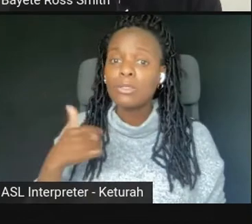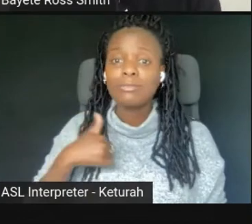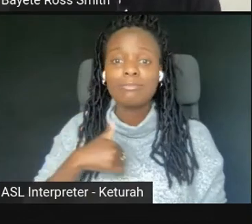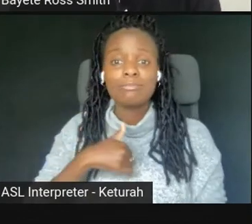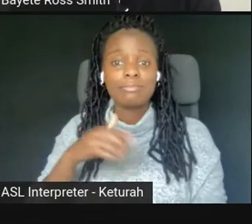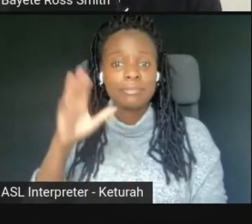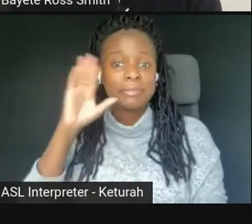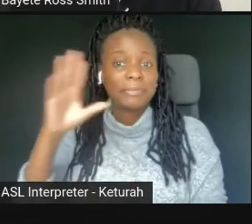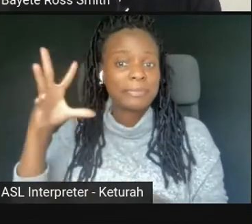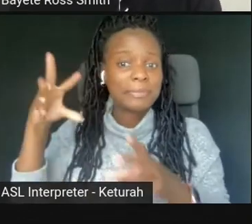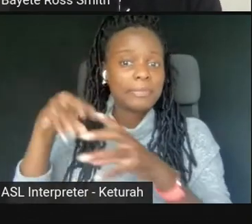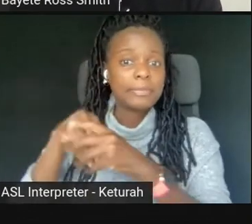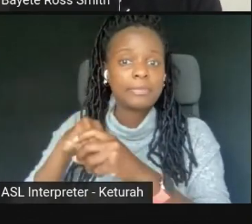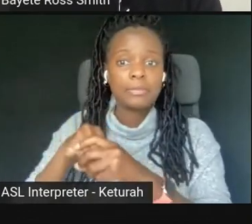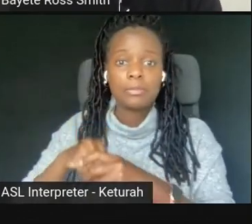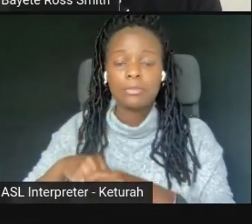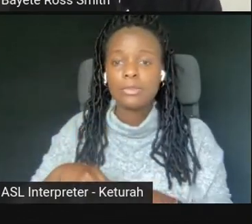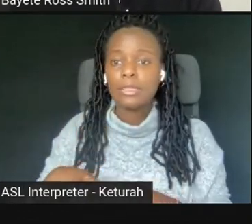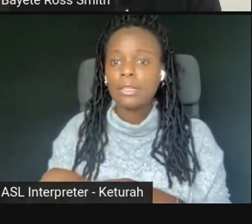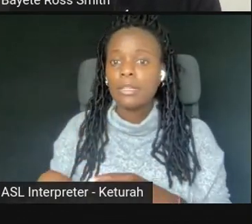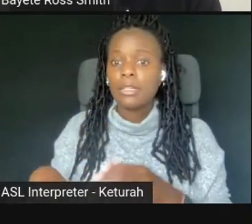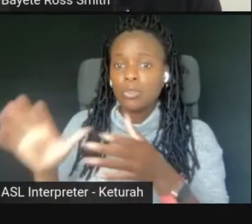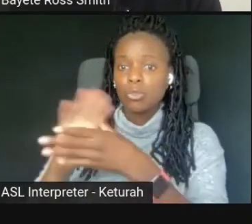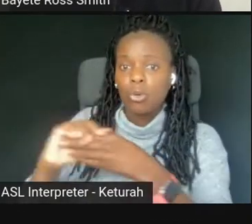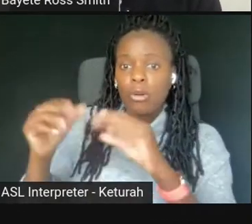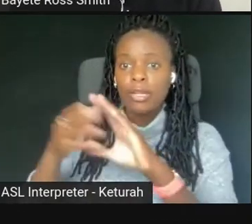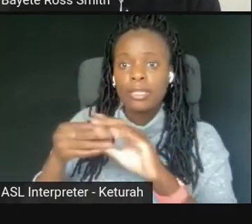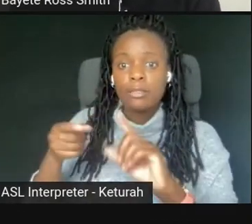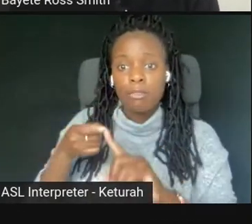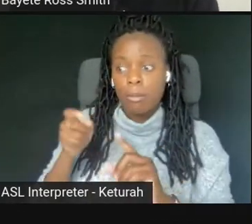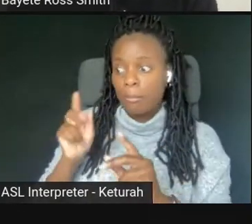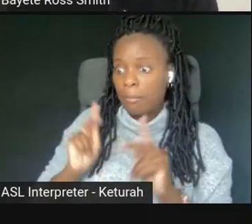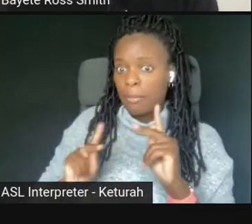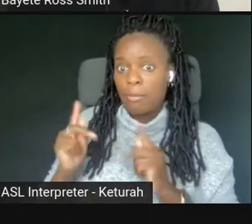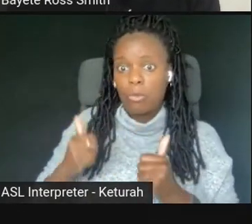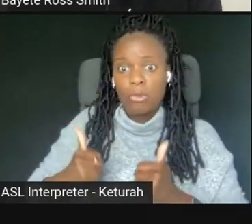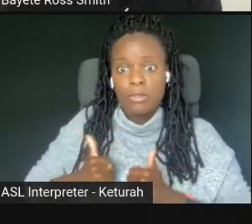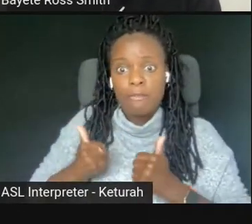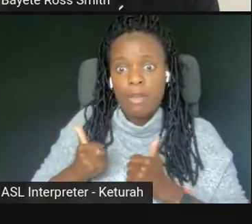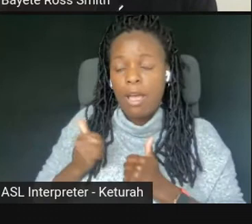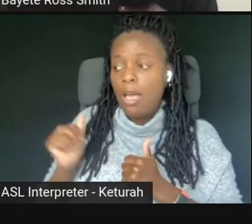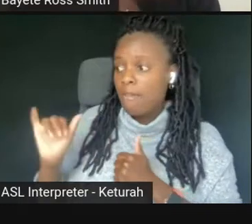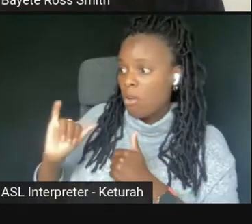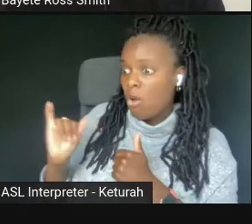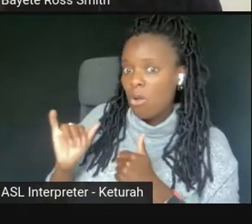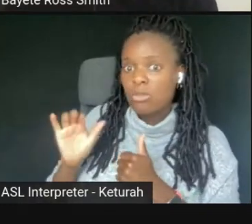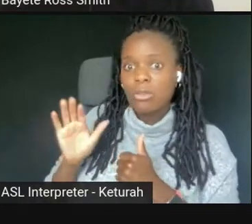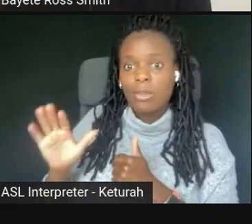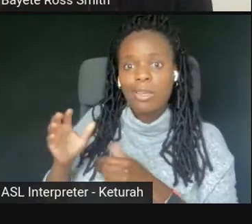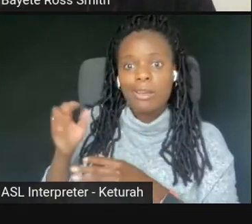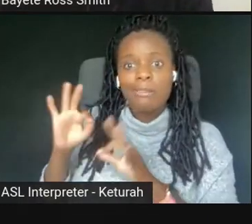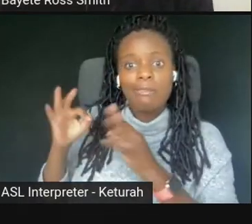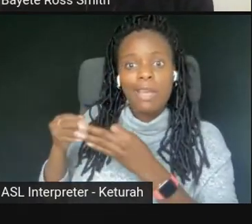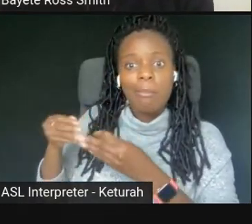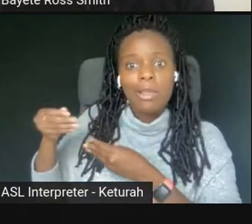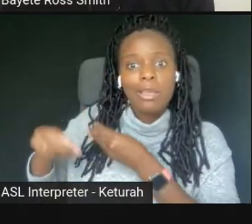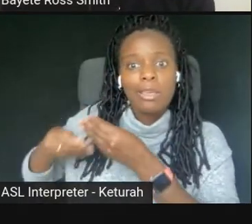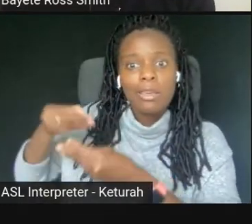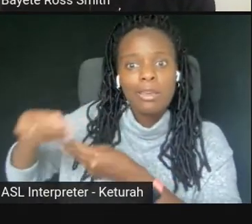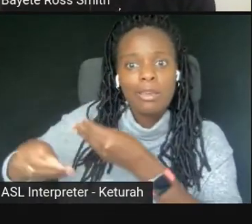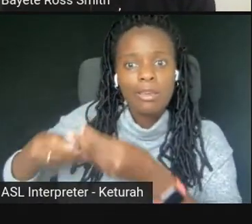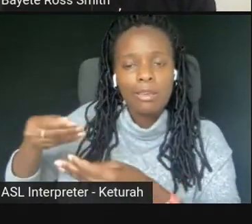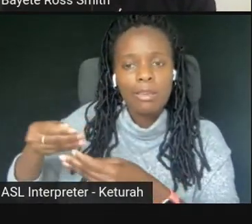and including accounts from descendants of survivors and victims of these historic events. What you're seeing now